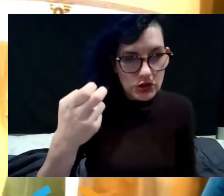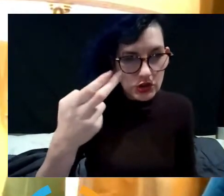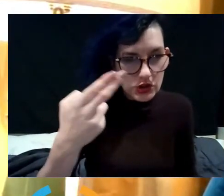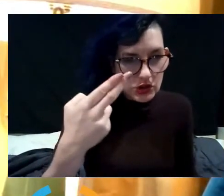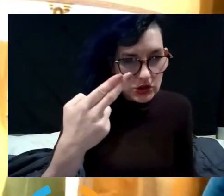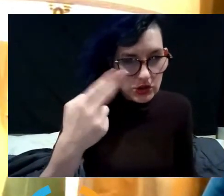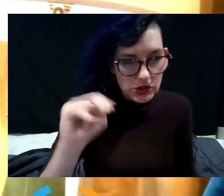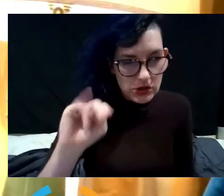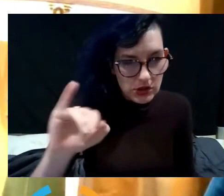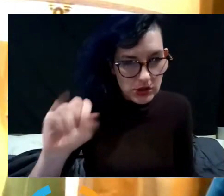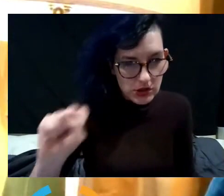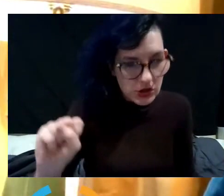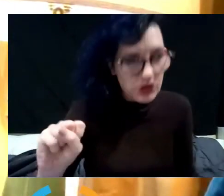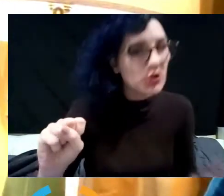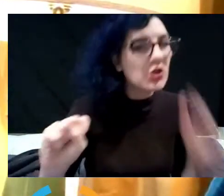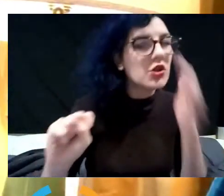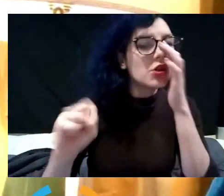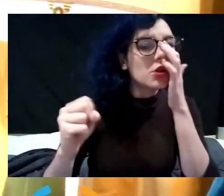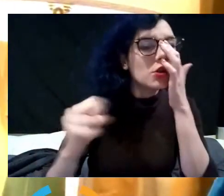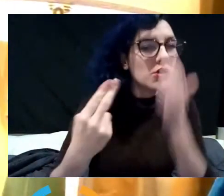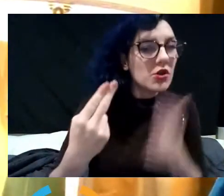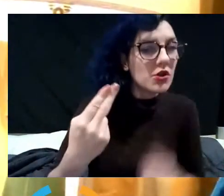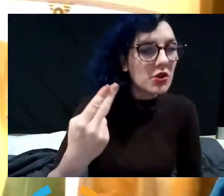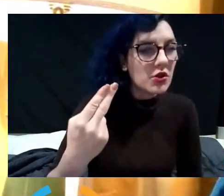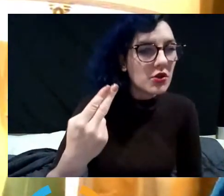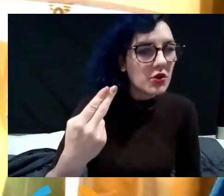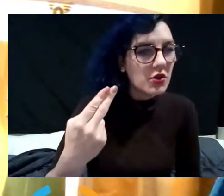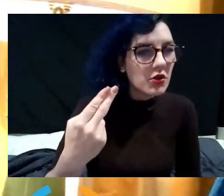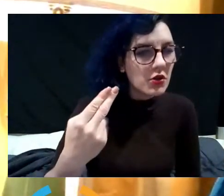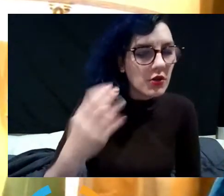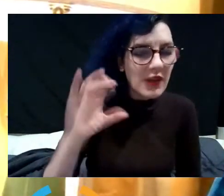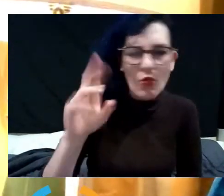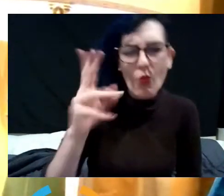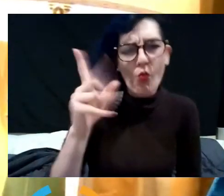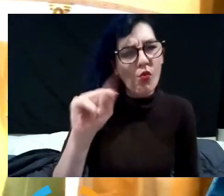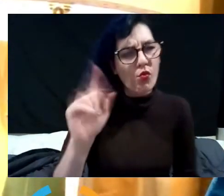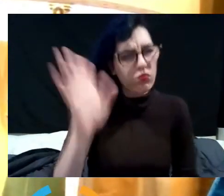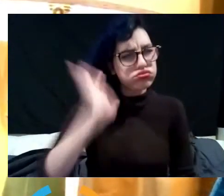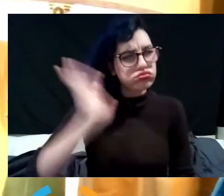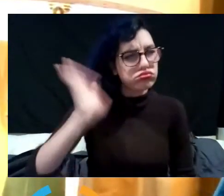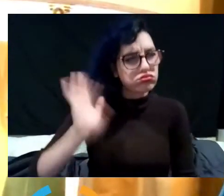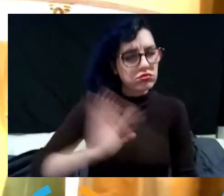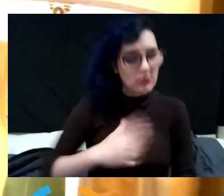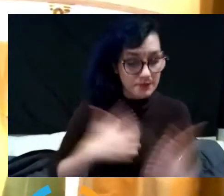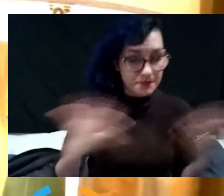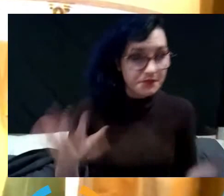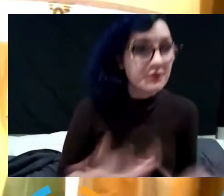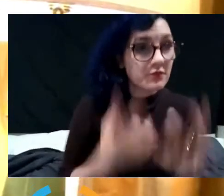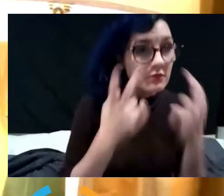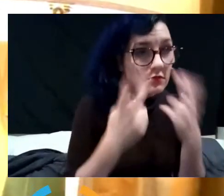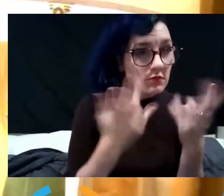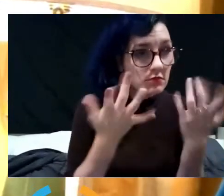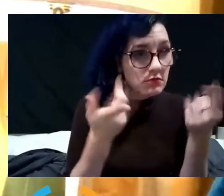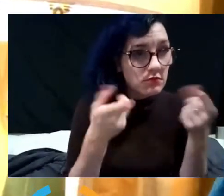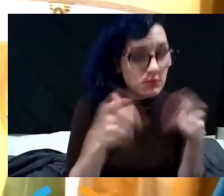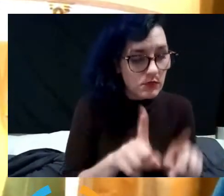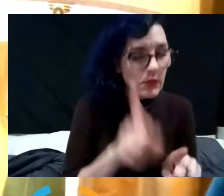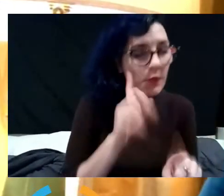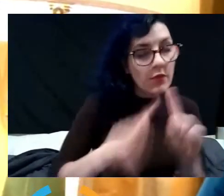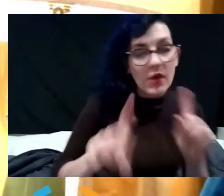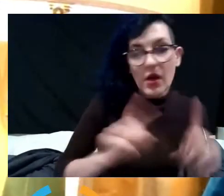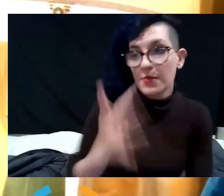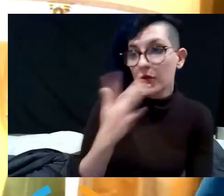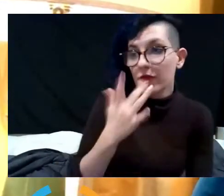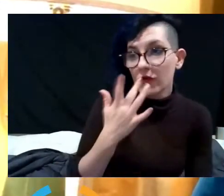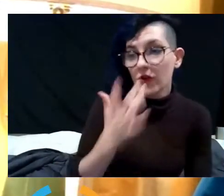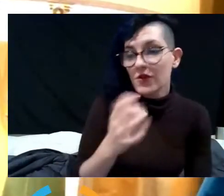election. And so I do prefer that we have, not just same day voting registration. I